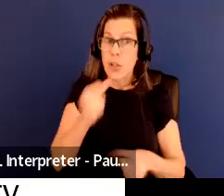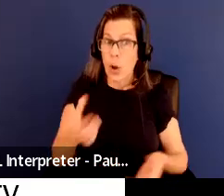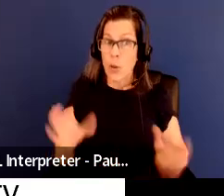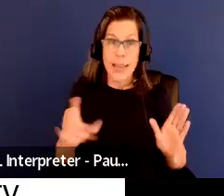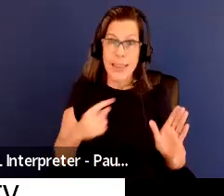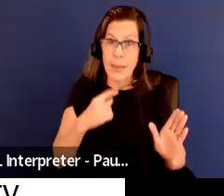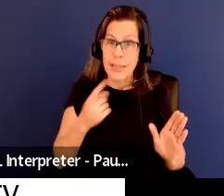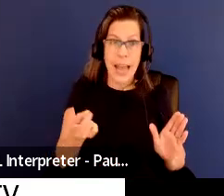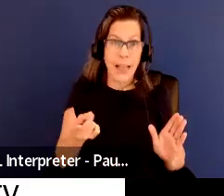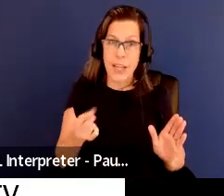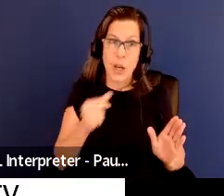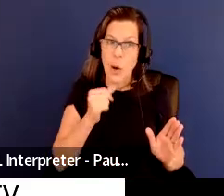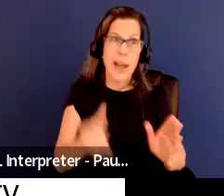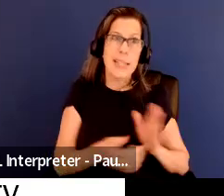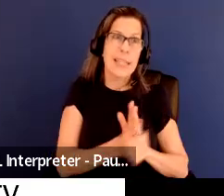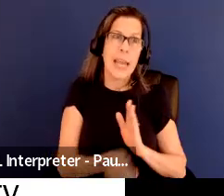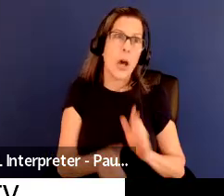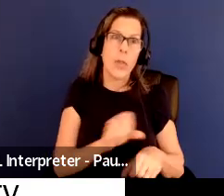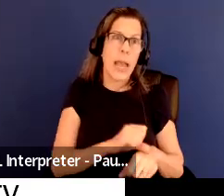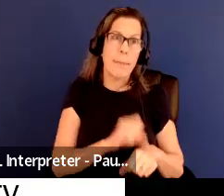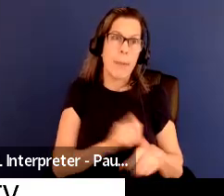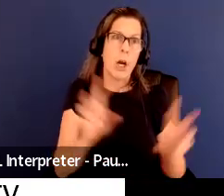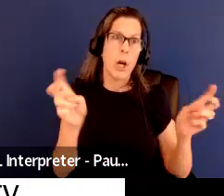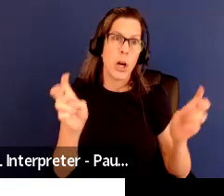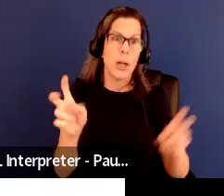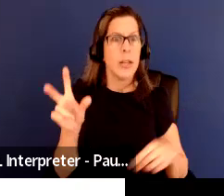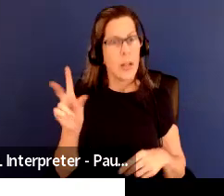it's unskilled.